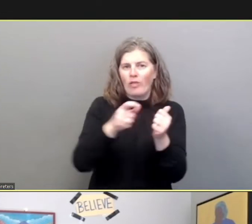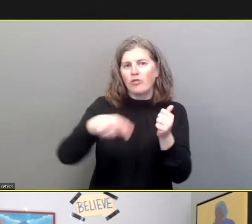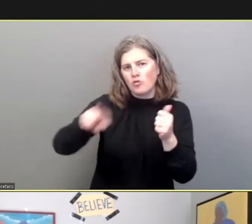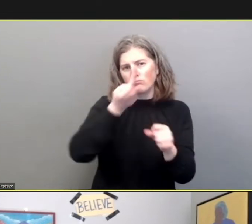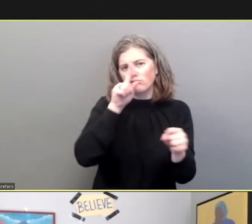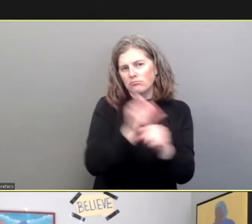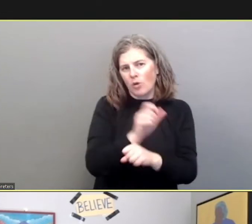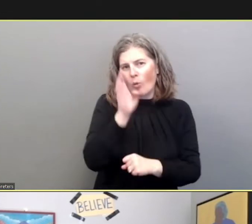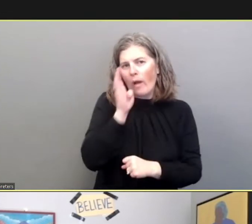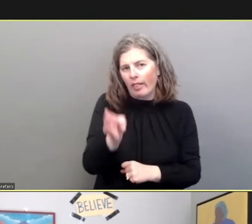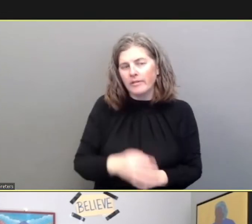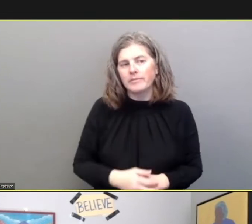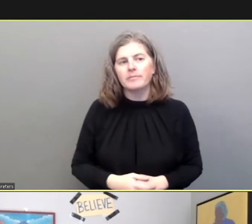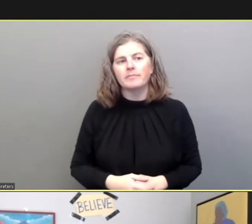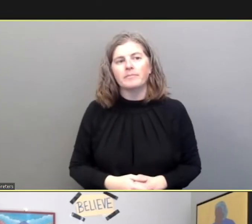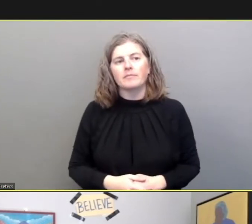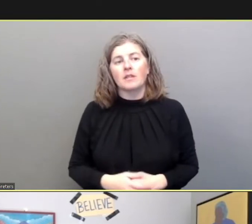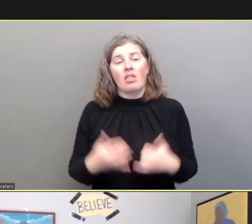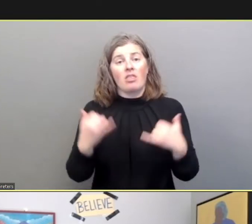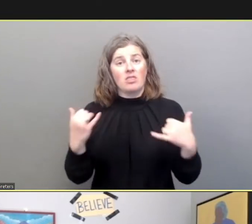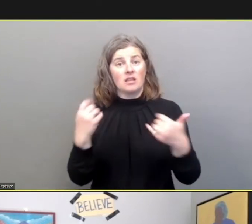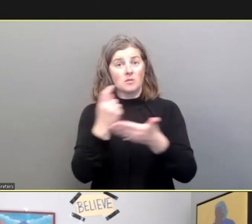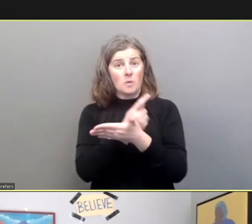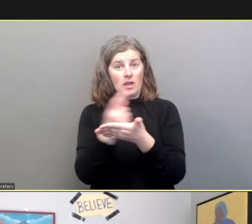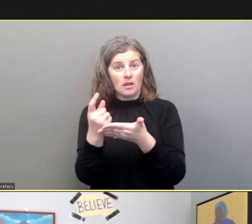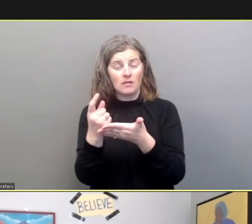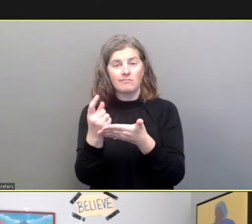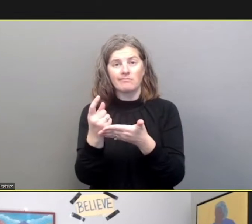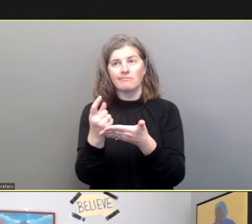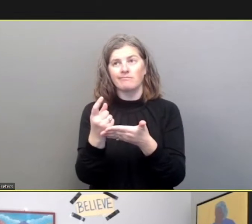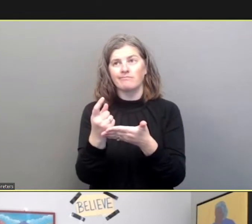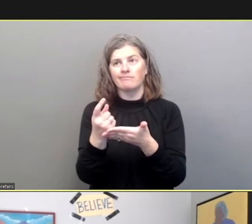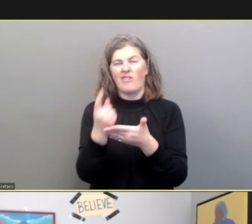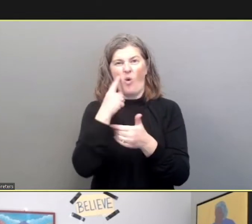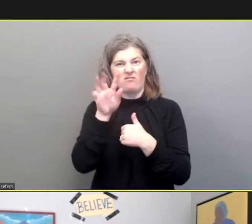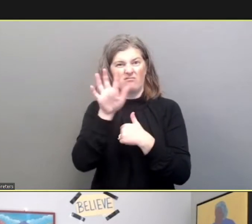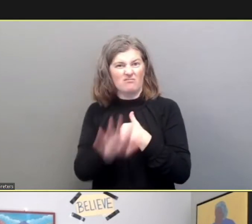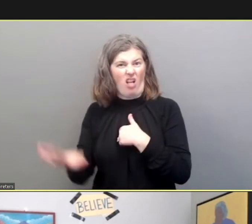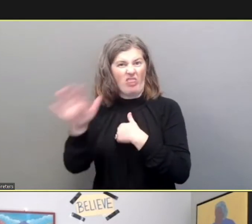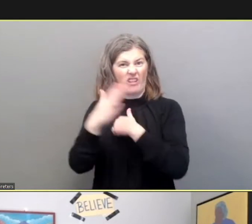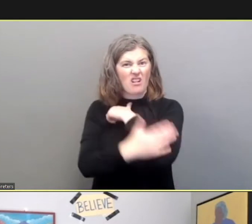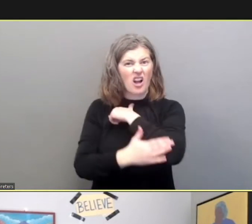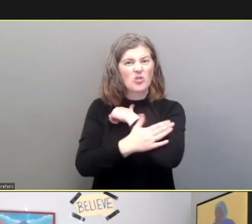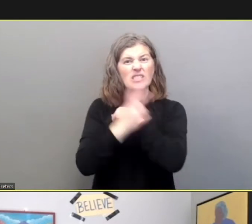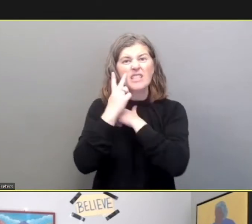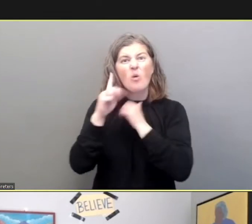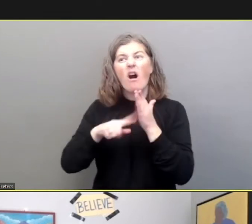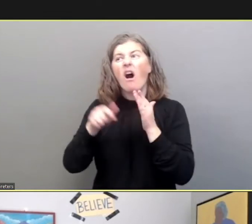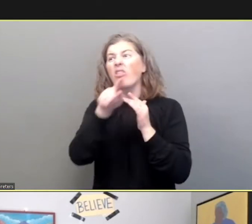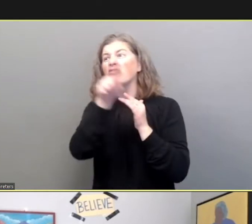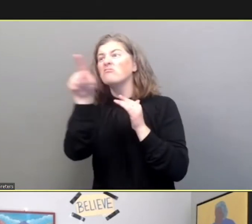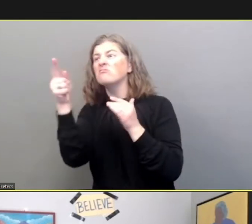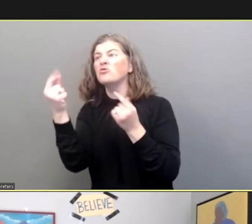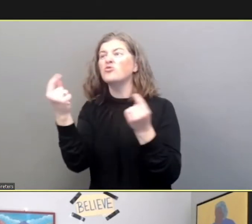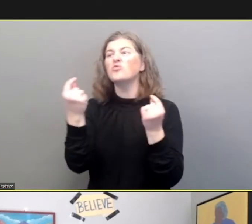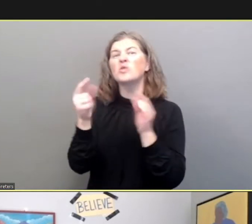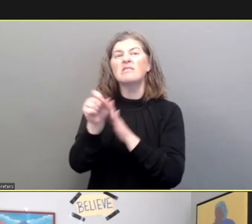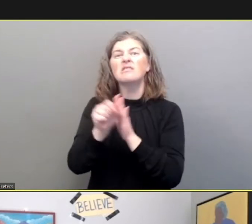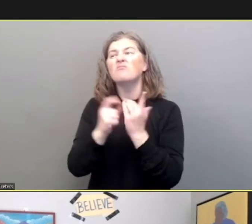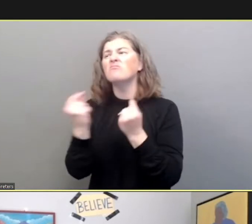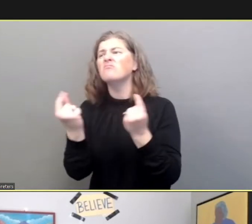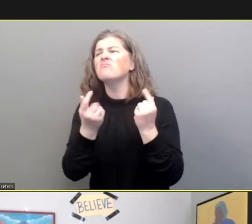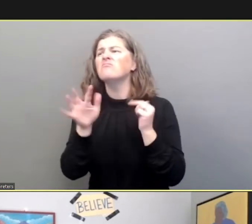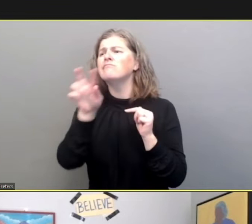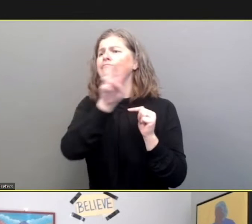sure. As of this week, looking across the country to see other interventions that other states